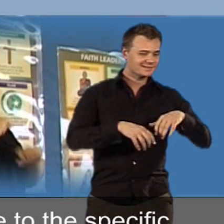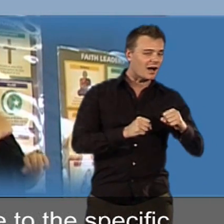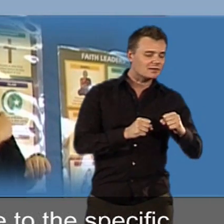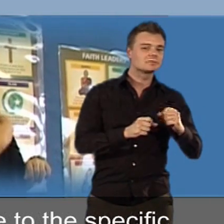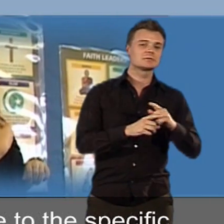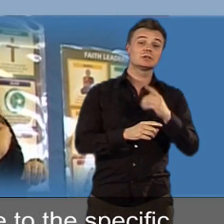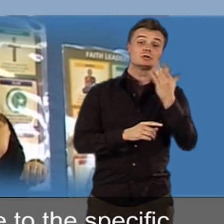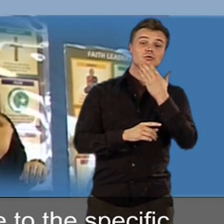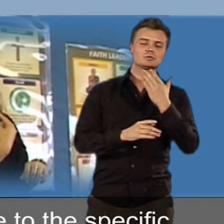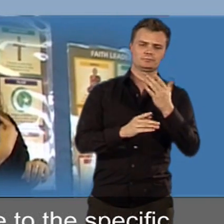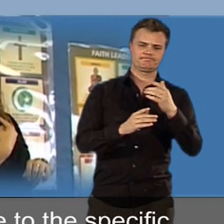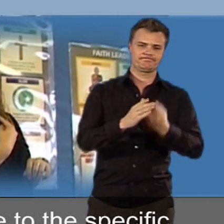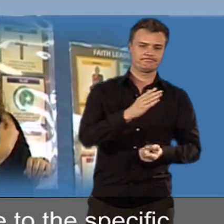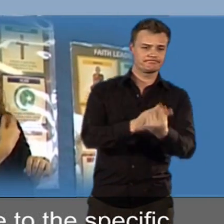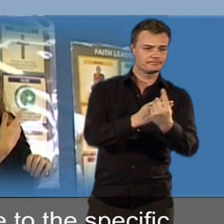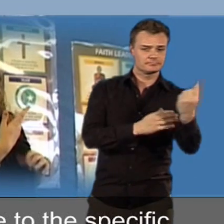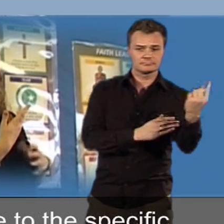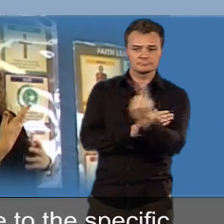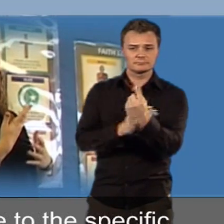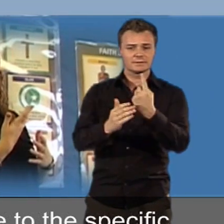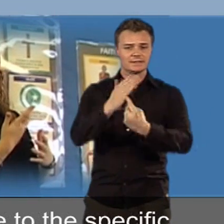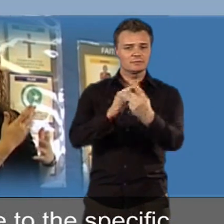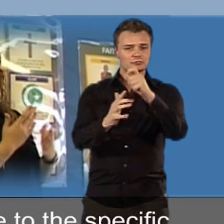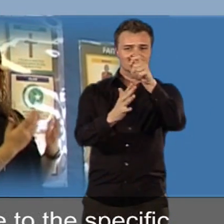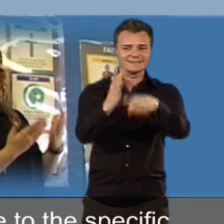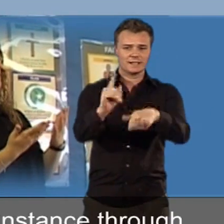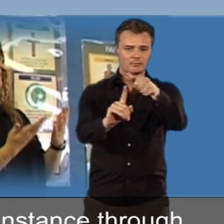needs of an individual disabled pupil.